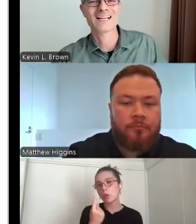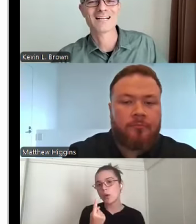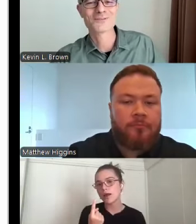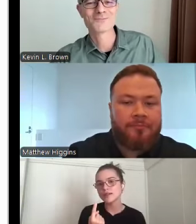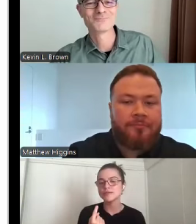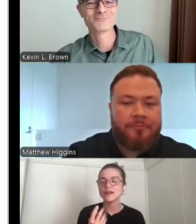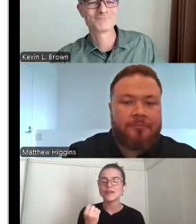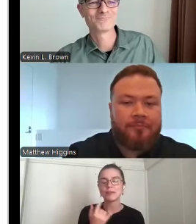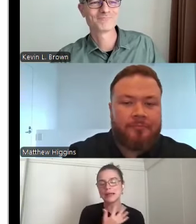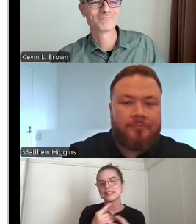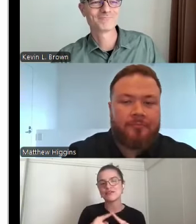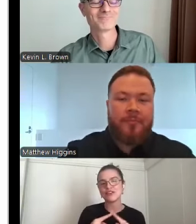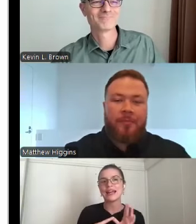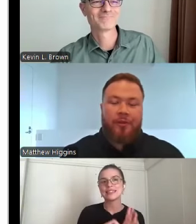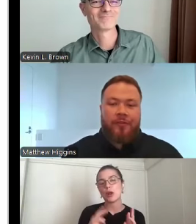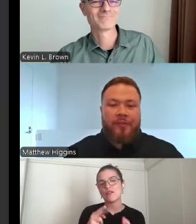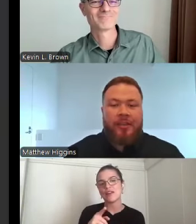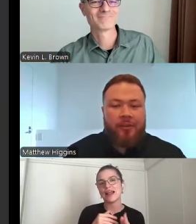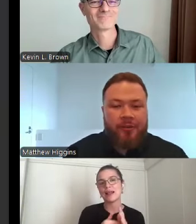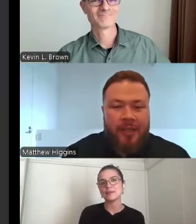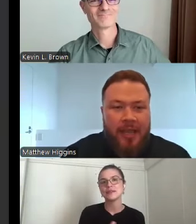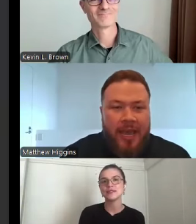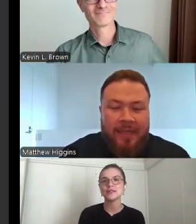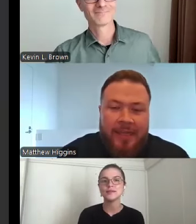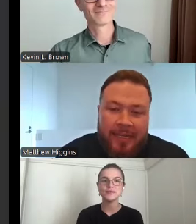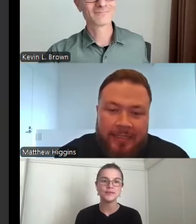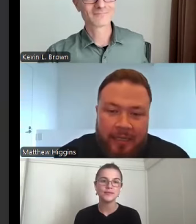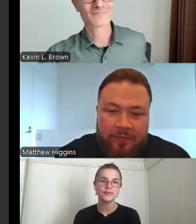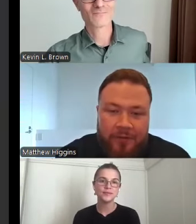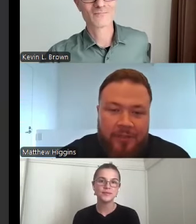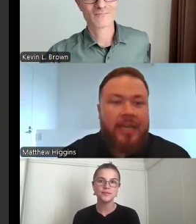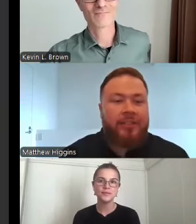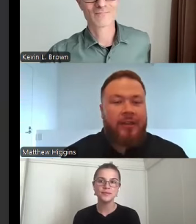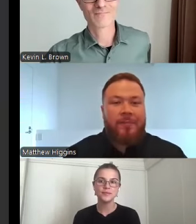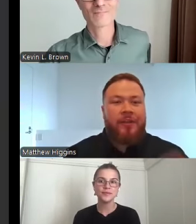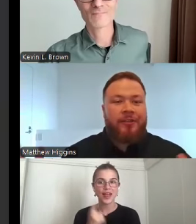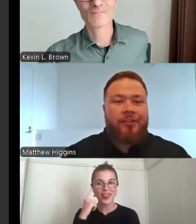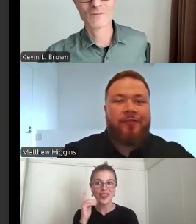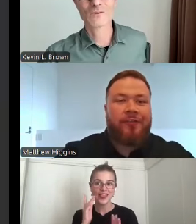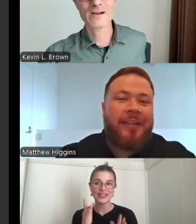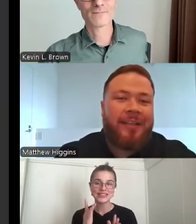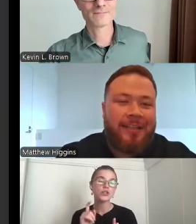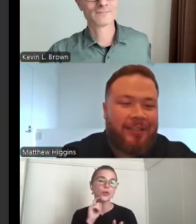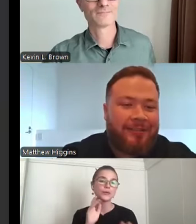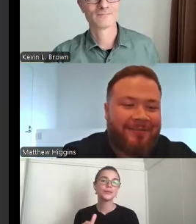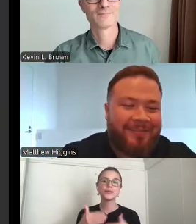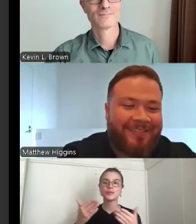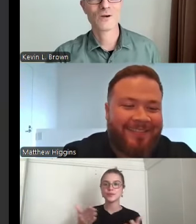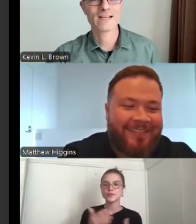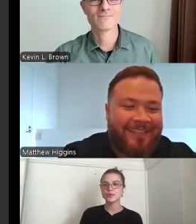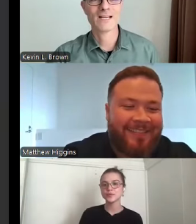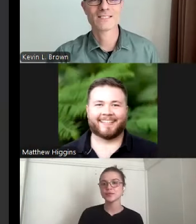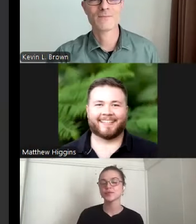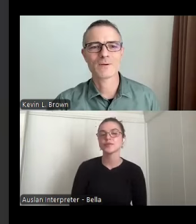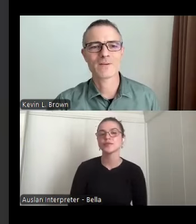hopefully that helps. Beautiful, thank you. I think that is it for the chat, so I'll hand back over to you for the Great. next section.